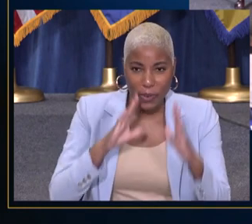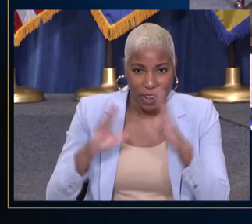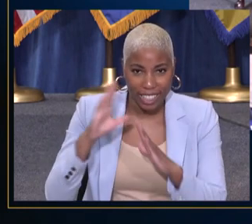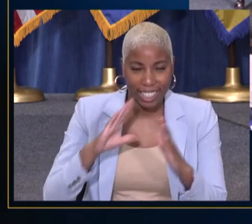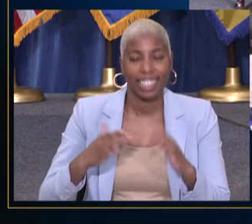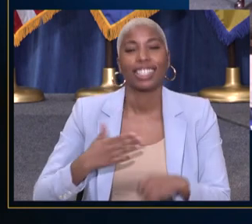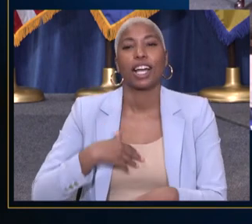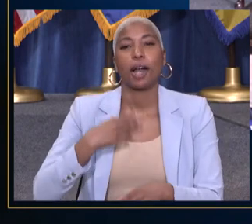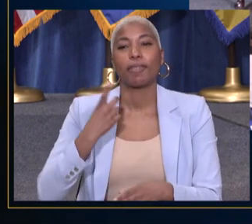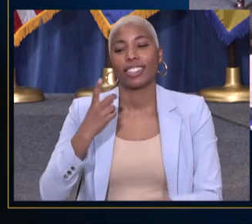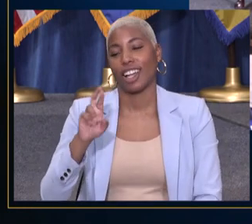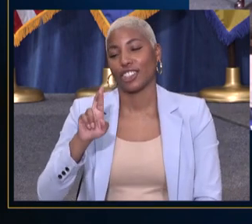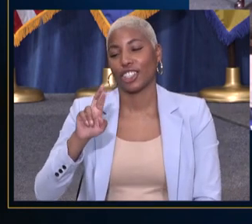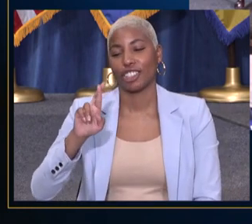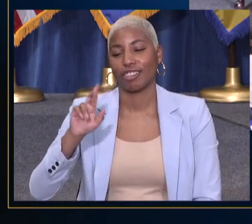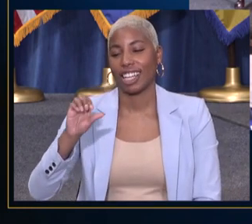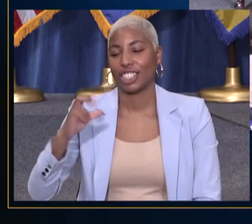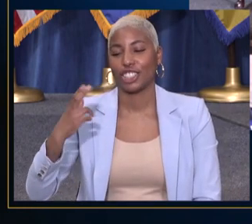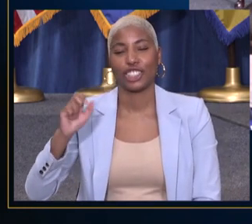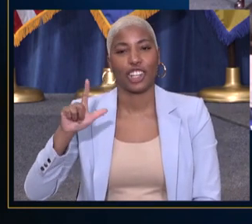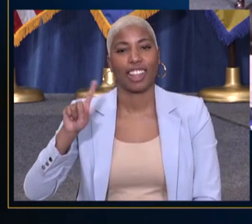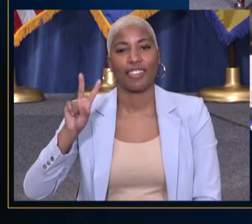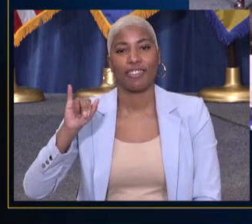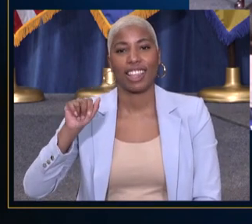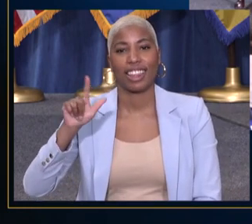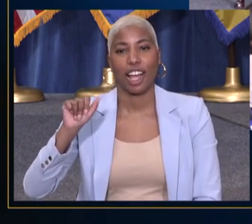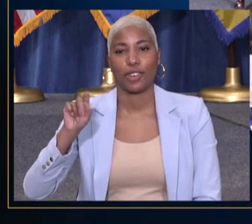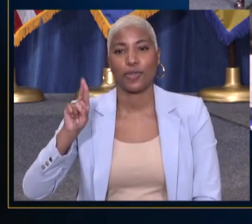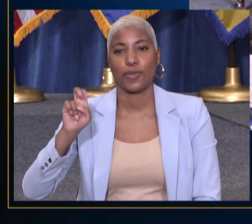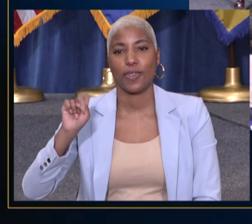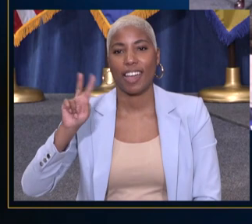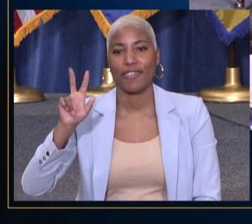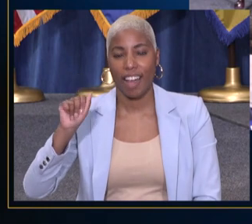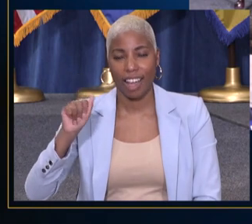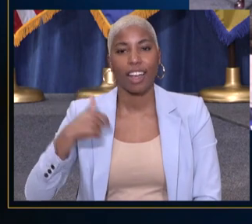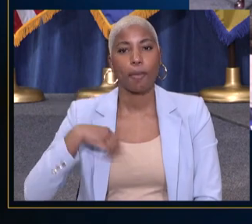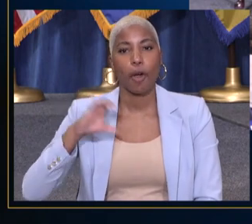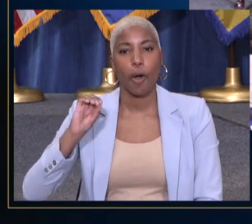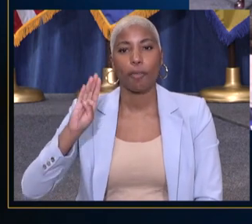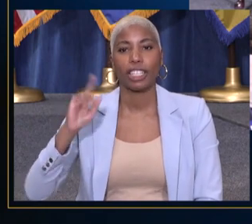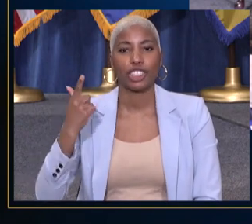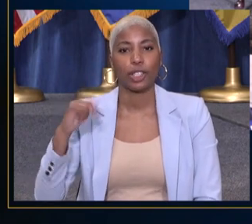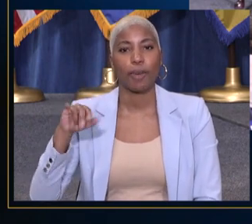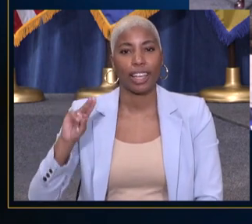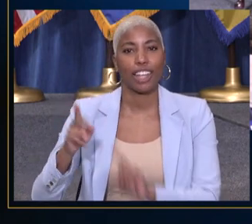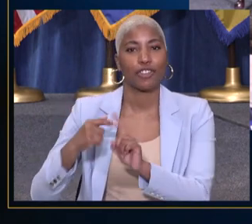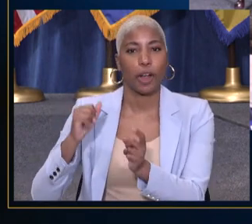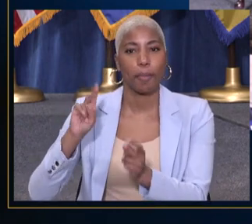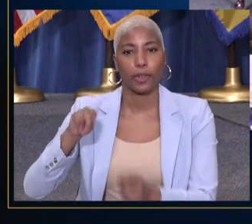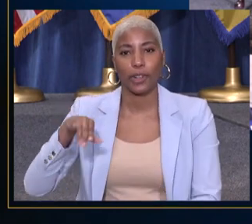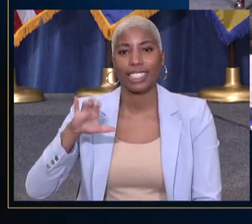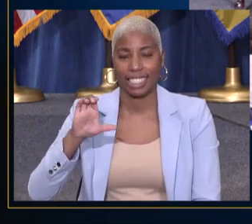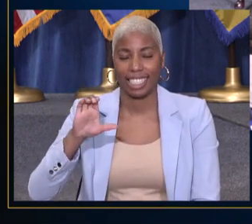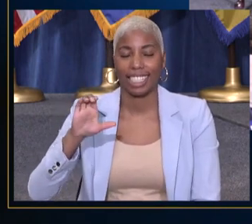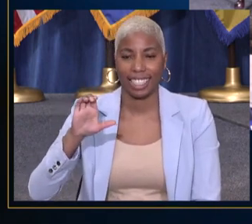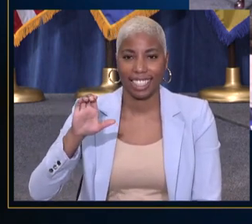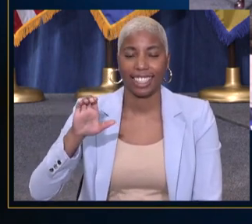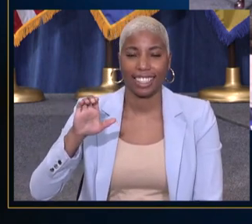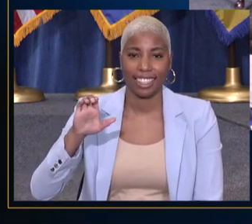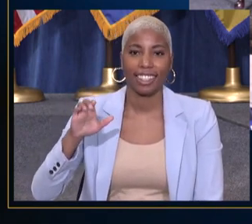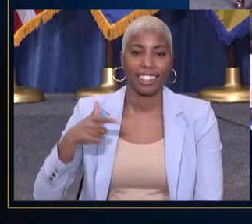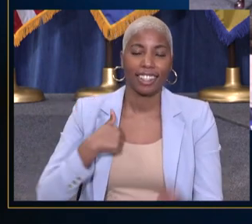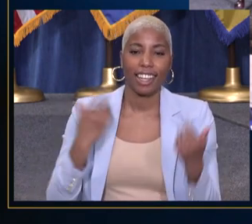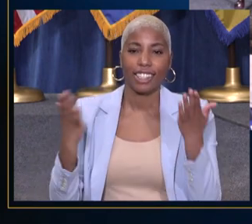Rachel Villanueva. Rachel, I go by, and I'm an OBGYN. I practice in New York City, and I